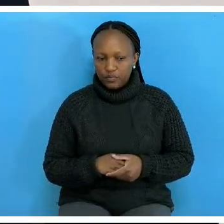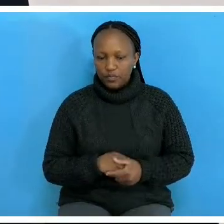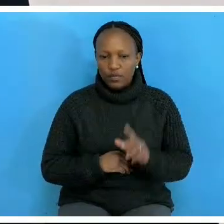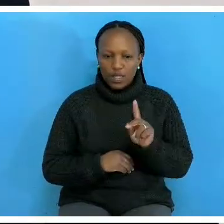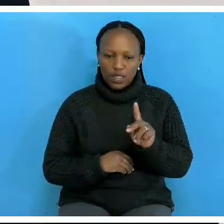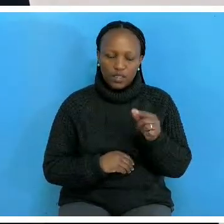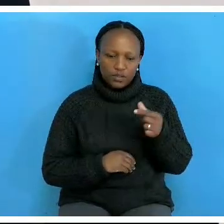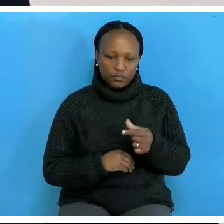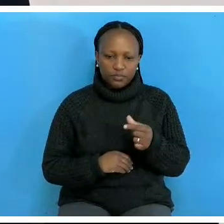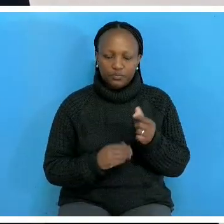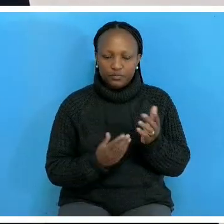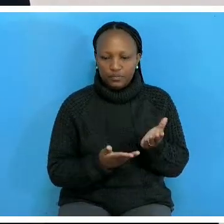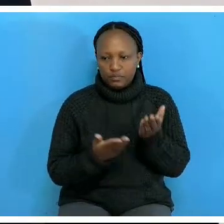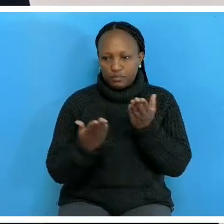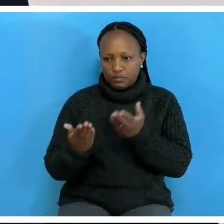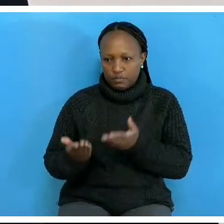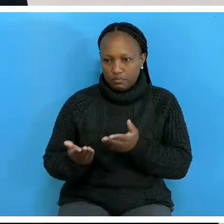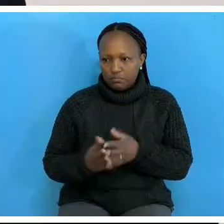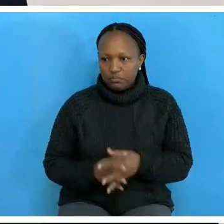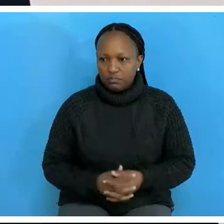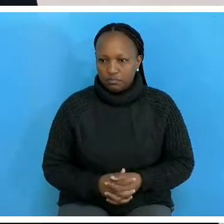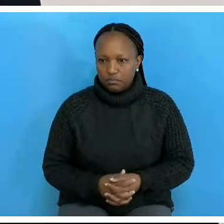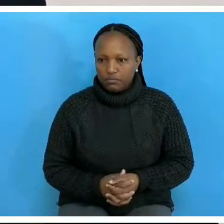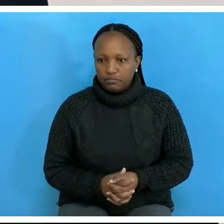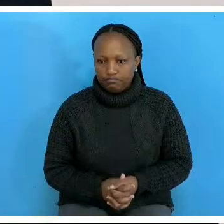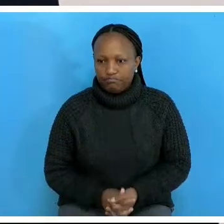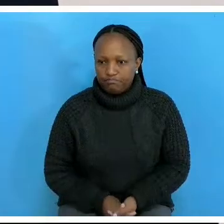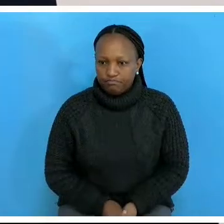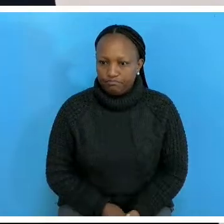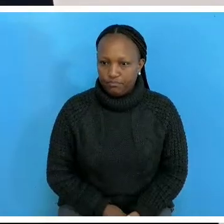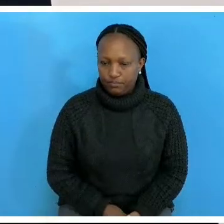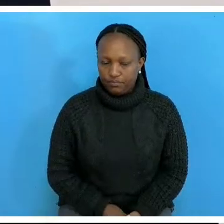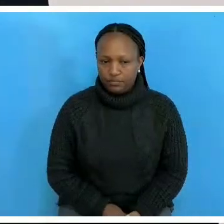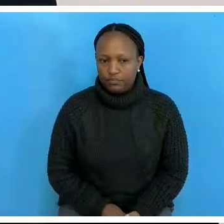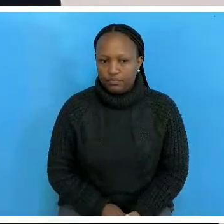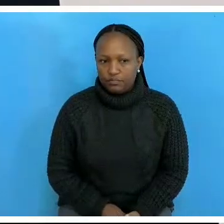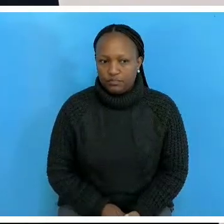can just hand over to you in that respect, please. Thank you very much.